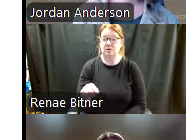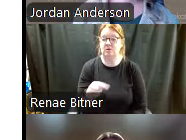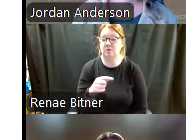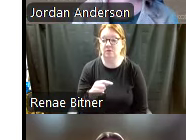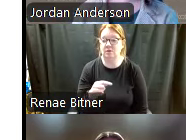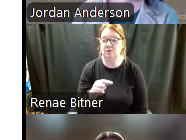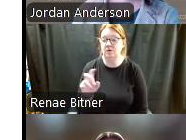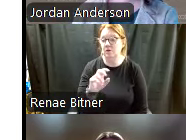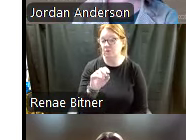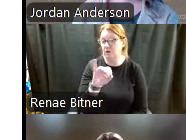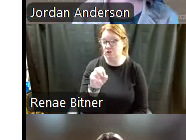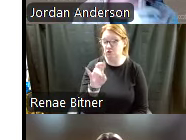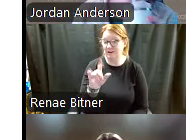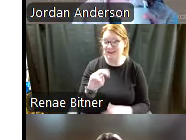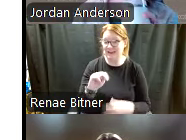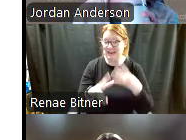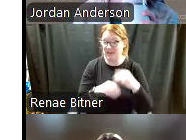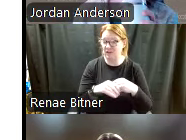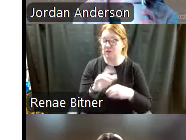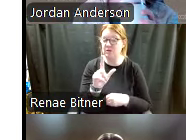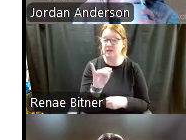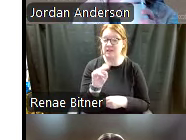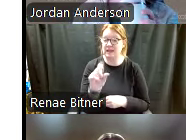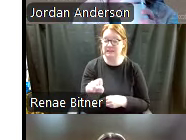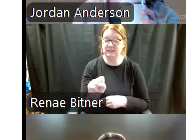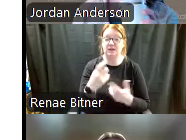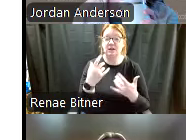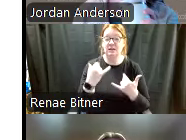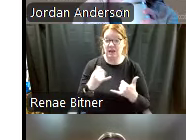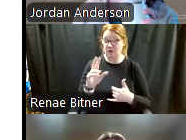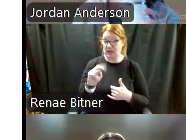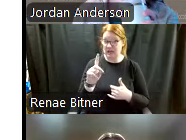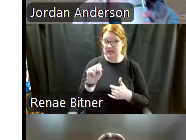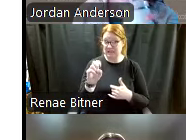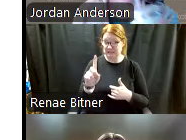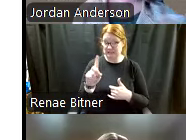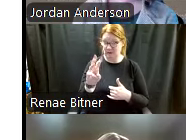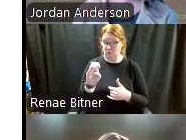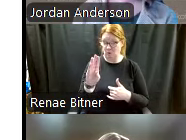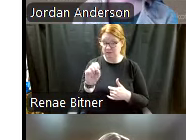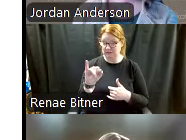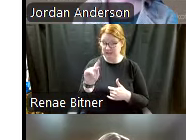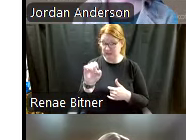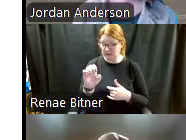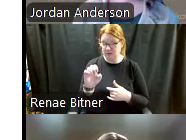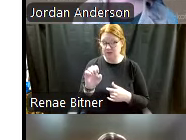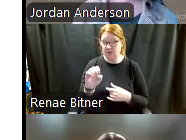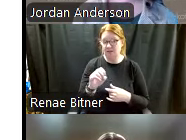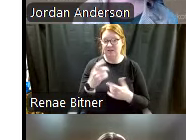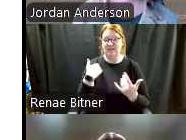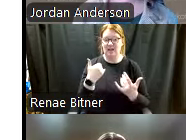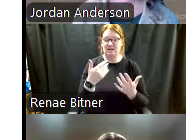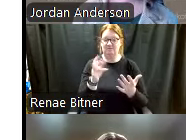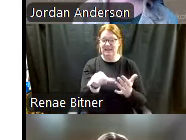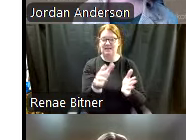where Jordan had put those links, we also on our North Dakota School for the Deaf website do have that resource manual